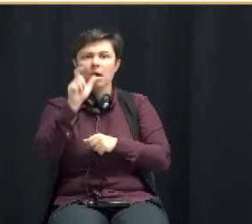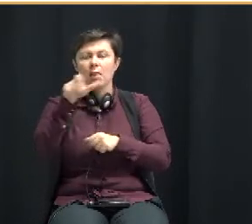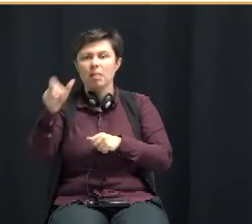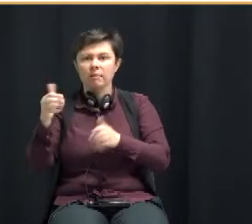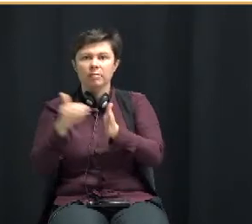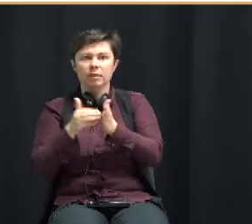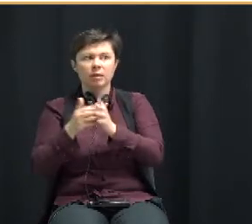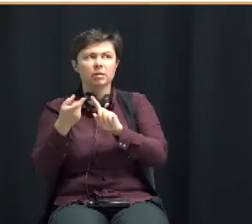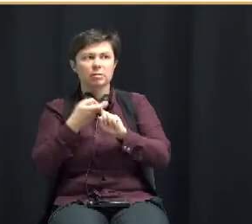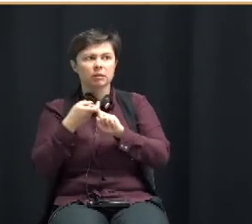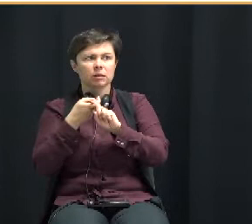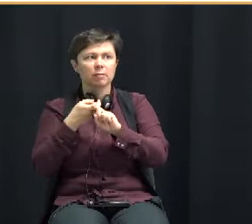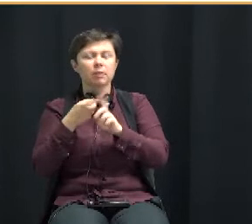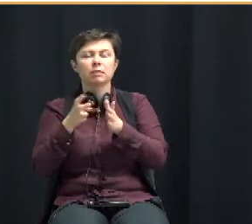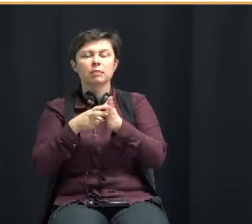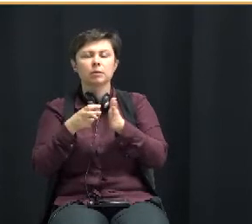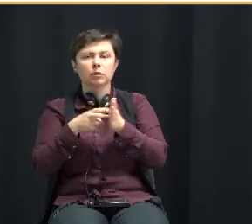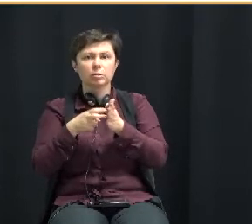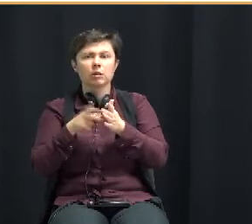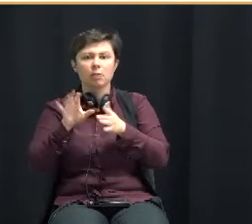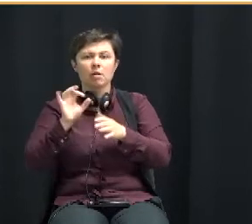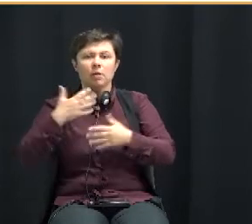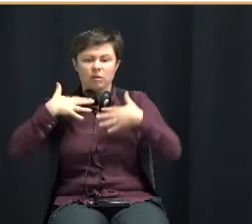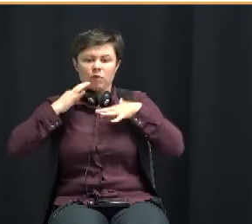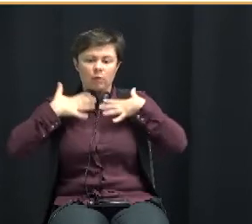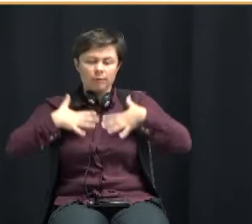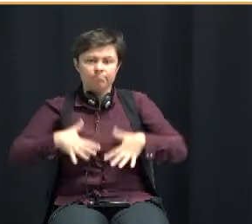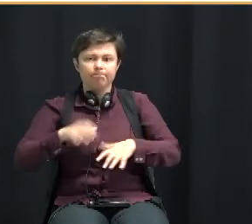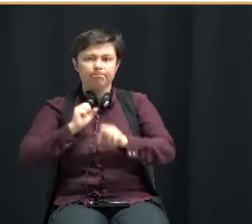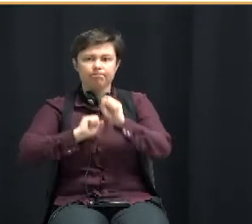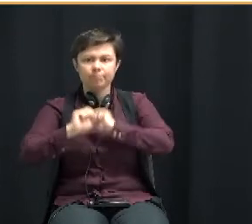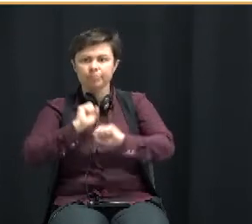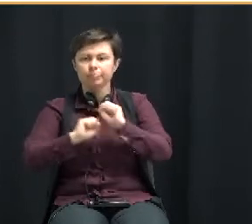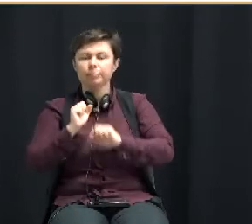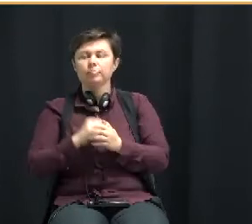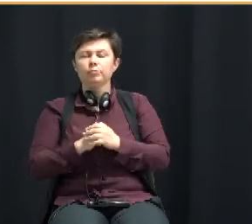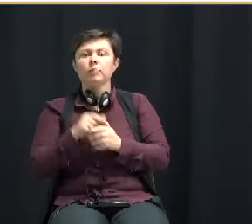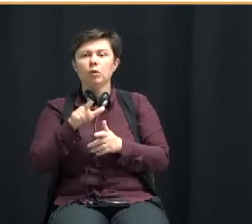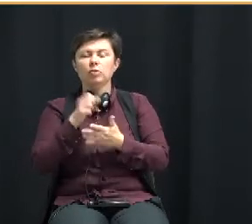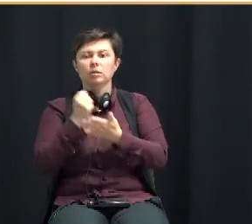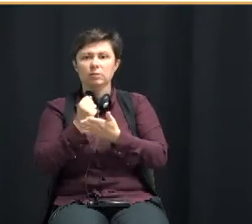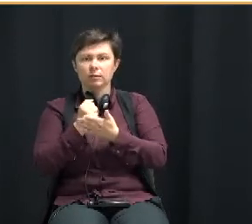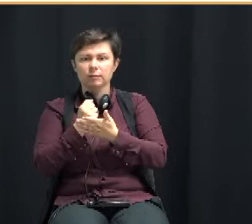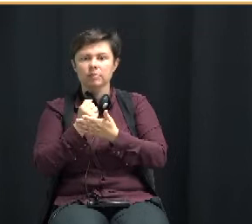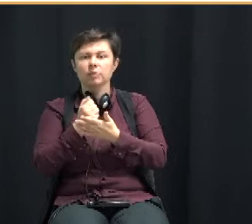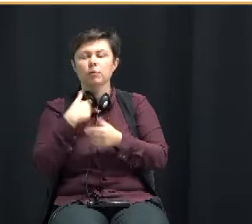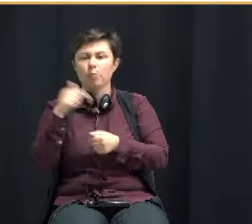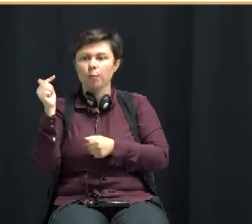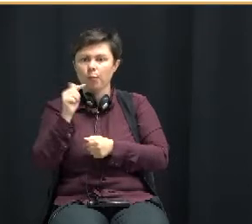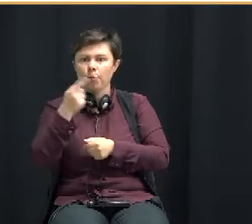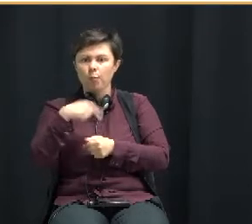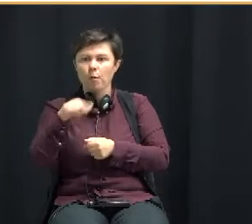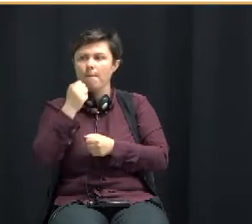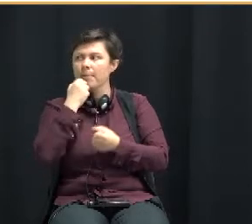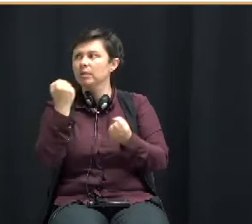And people have individual needs associated with their disabilities. And this is the issue